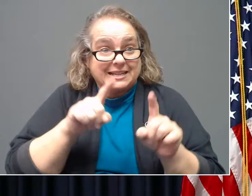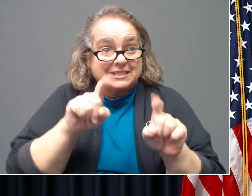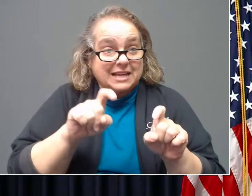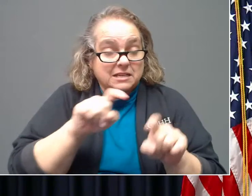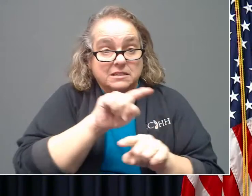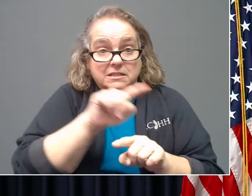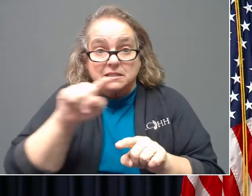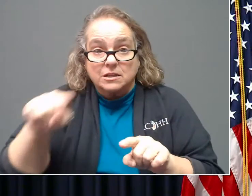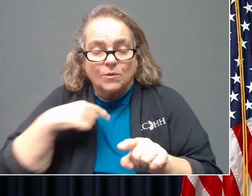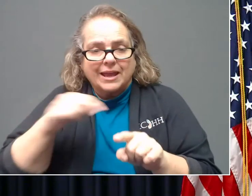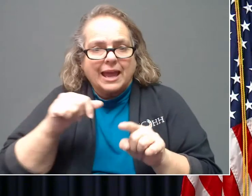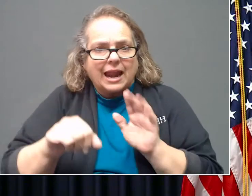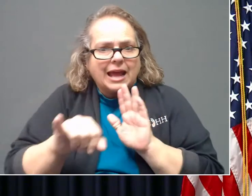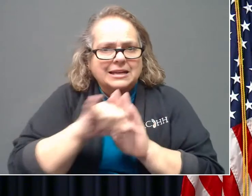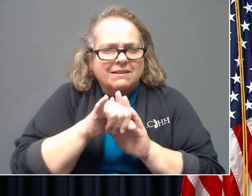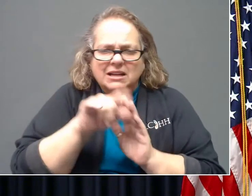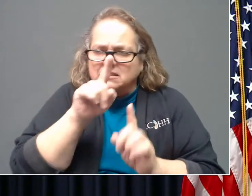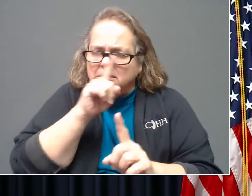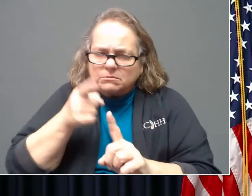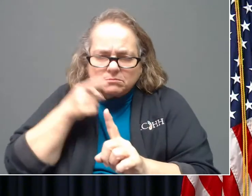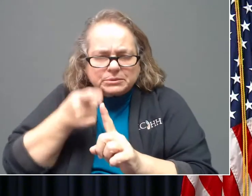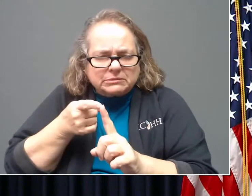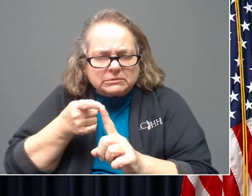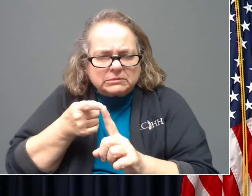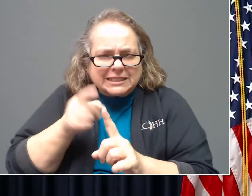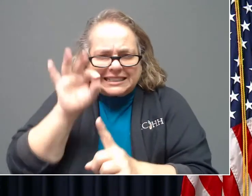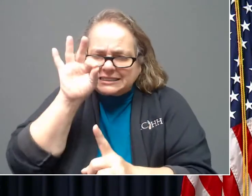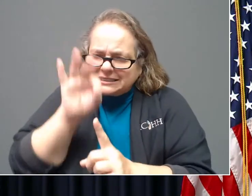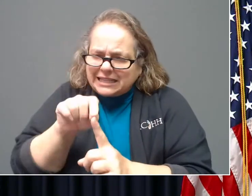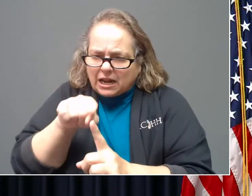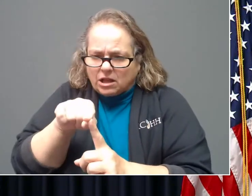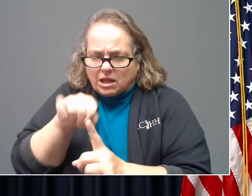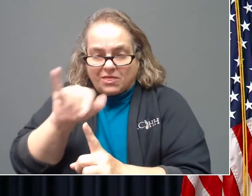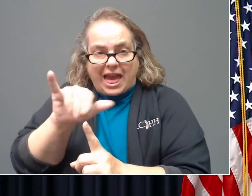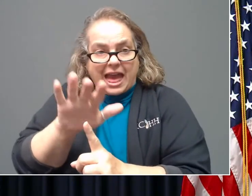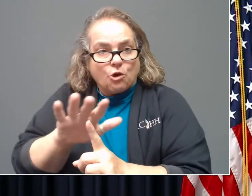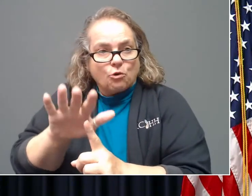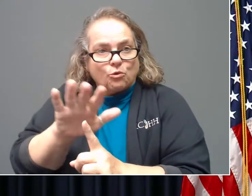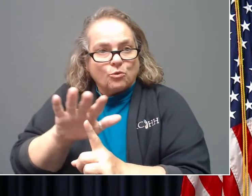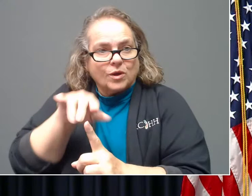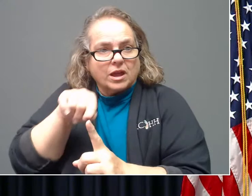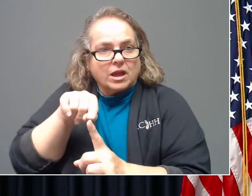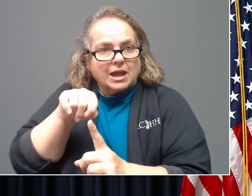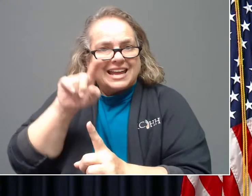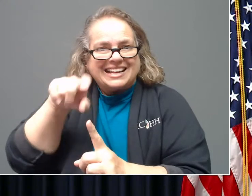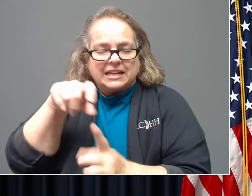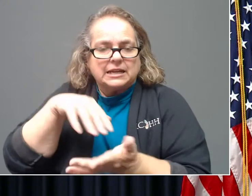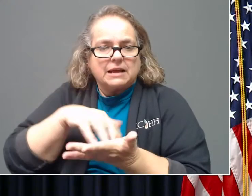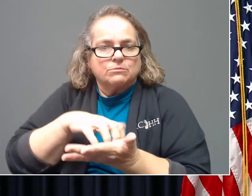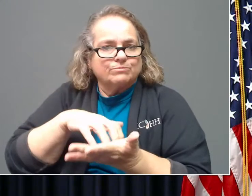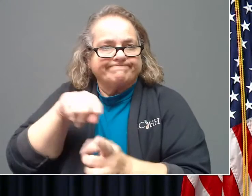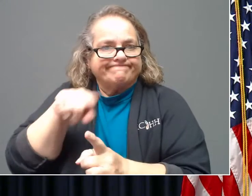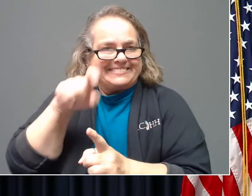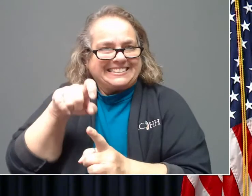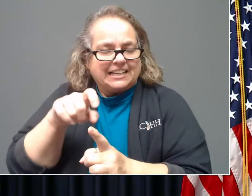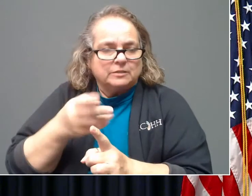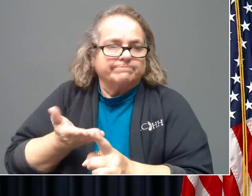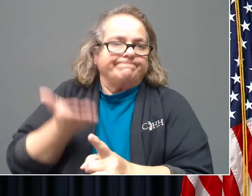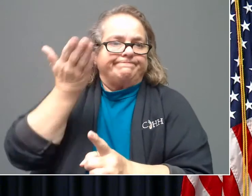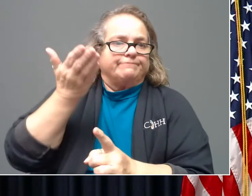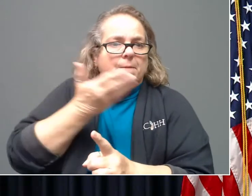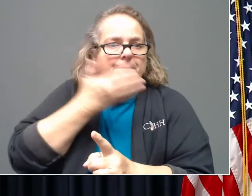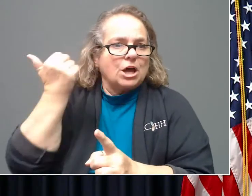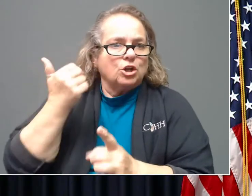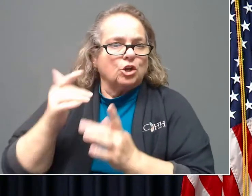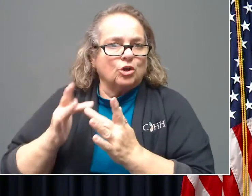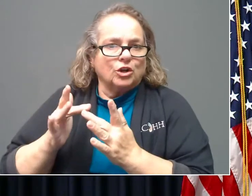with granularity, exactly where we need access, where we need better